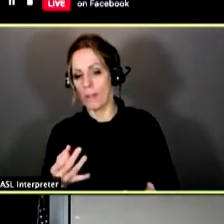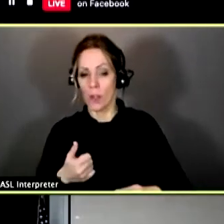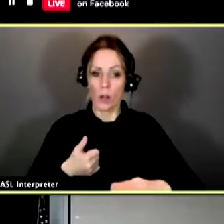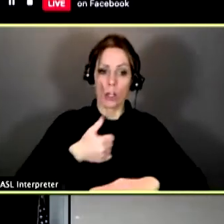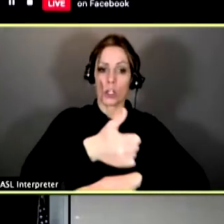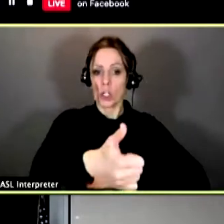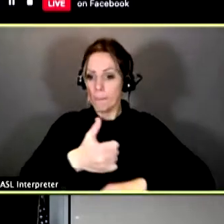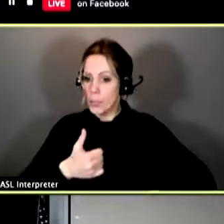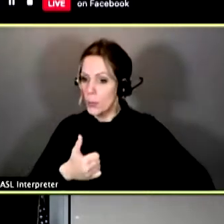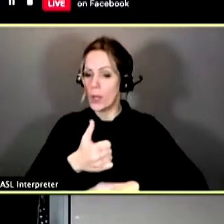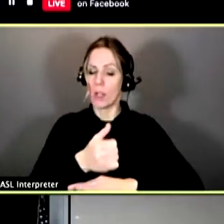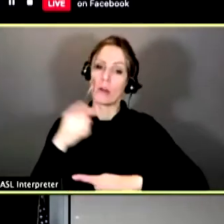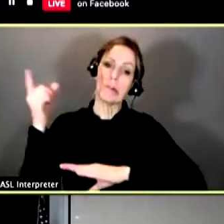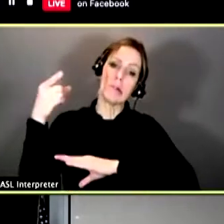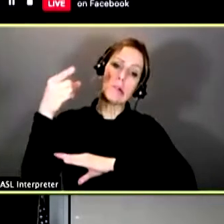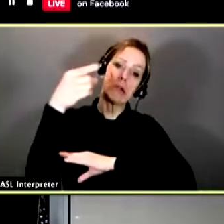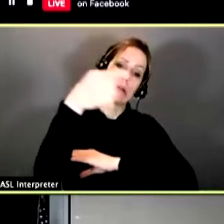the way to,